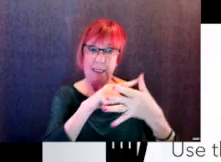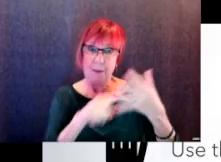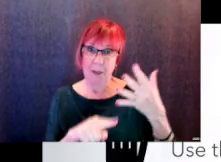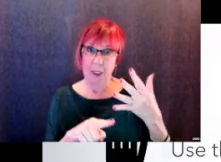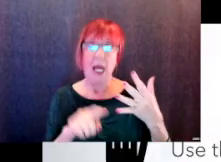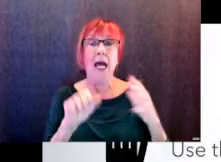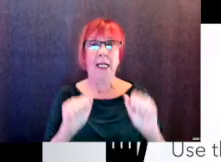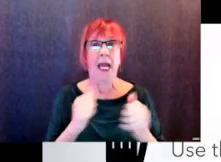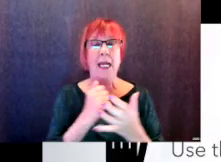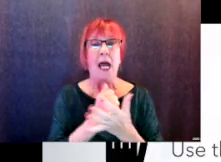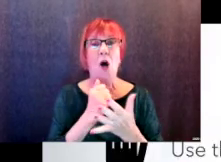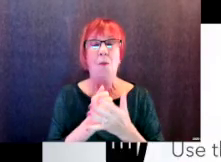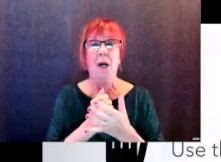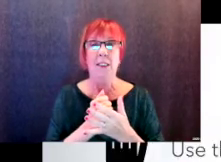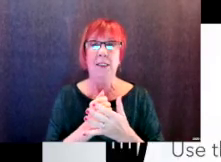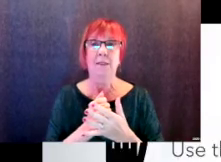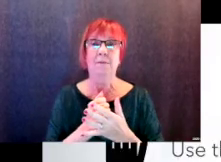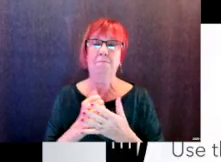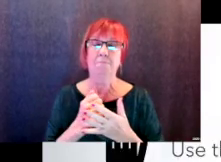far.